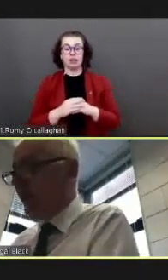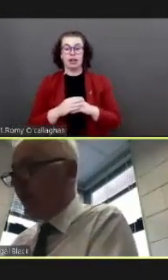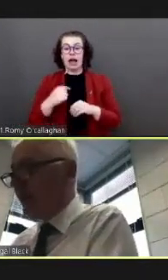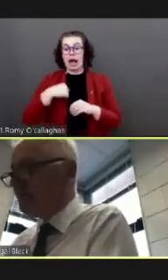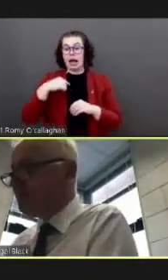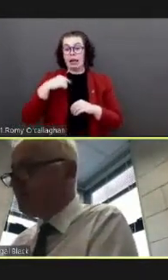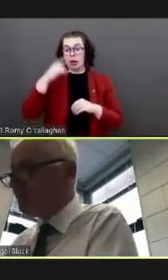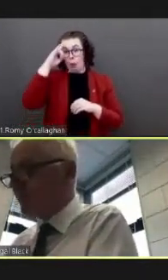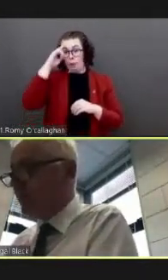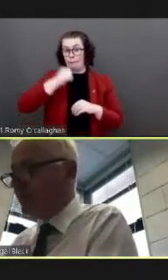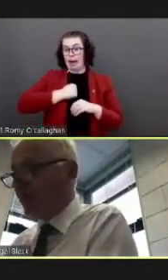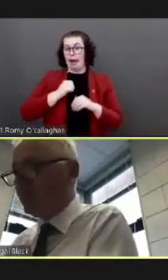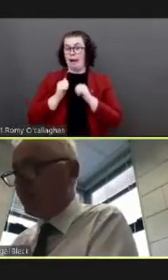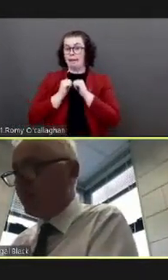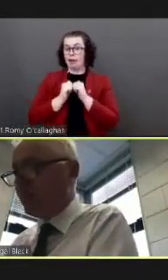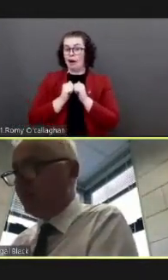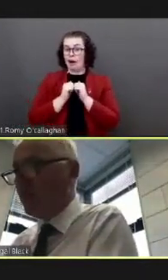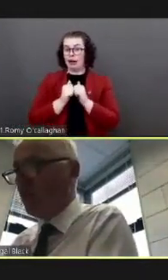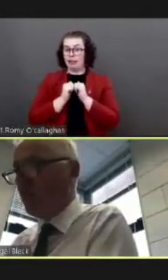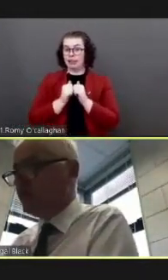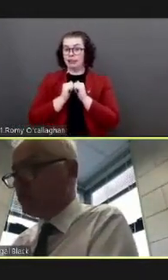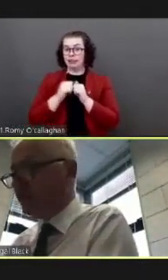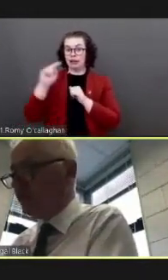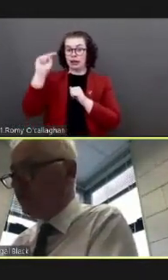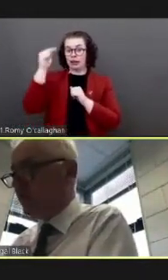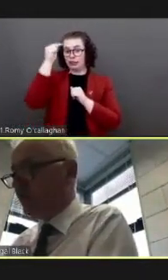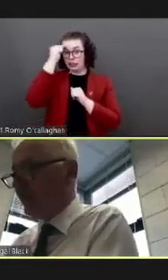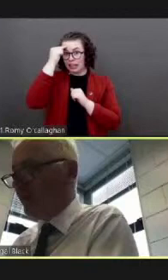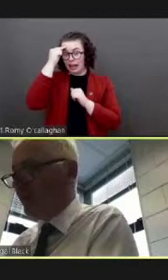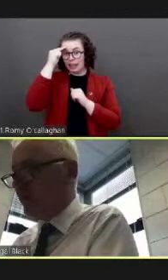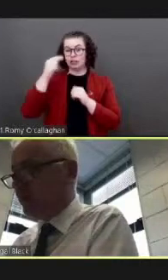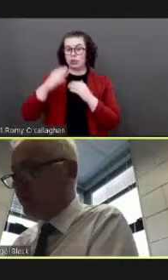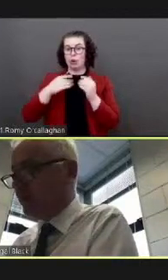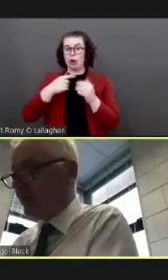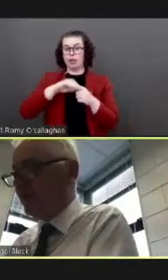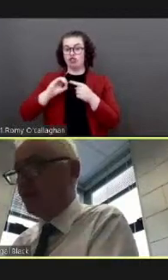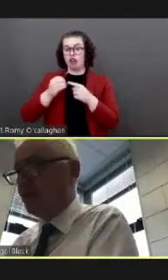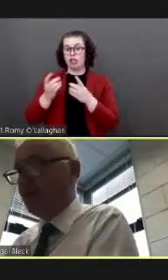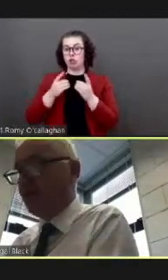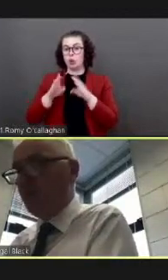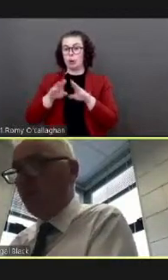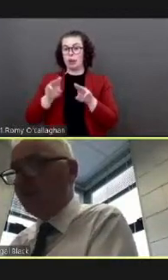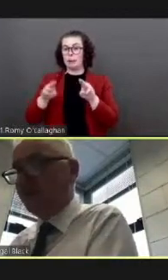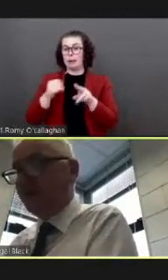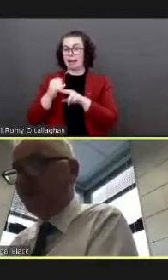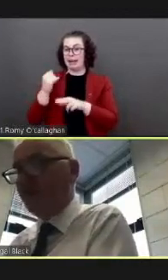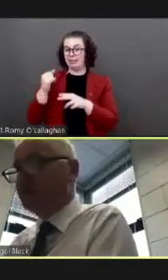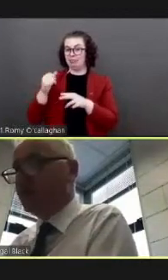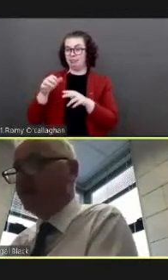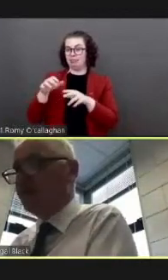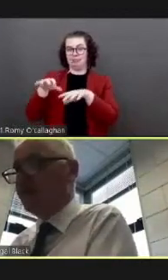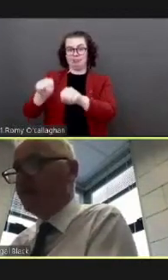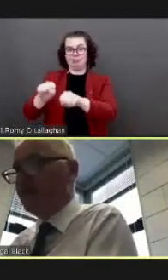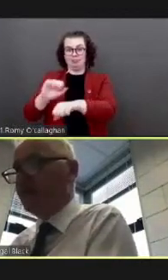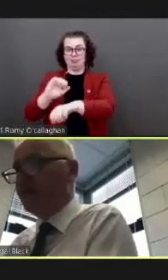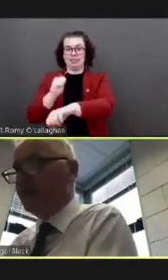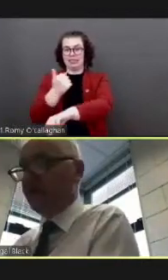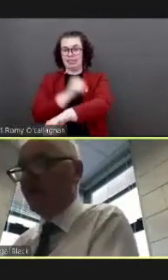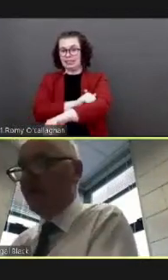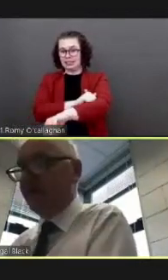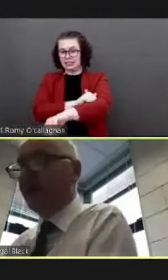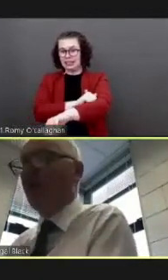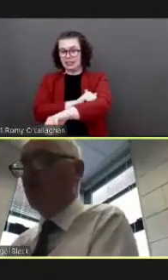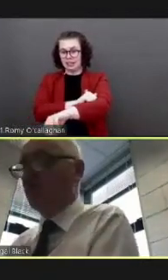variety in terms of what we try to do with people in custody. But one of the things we've tried to, this outward looking,